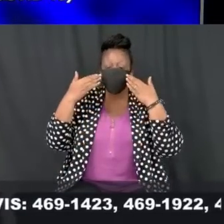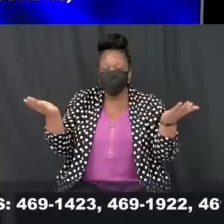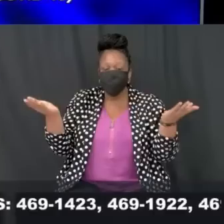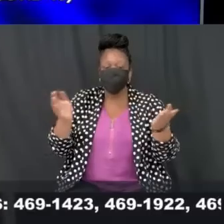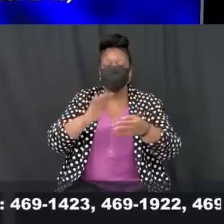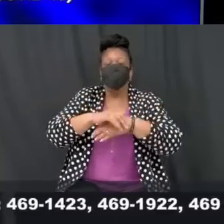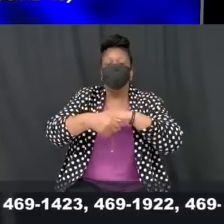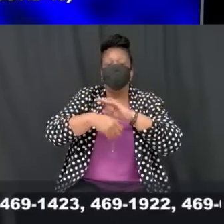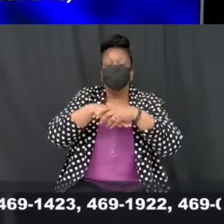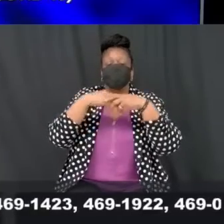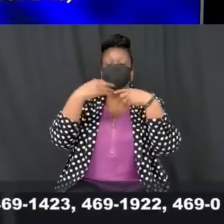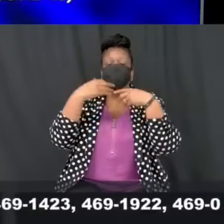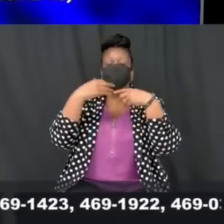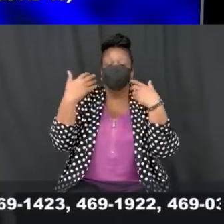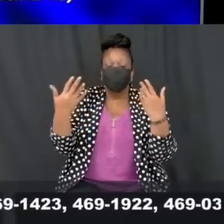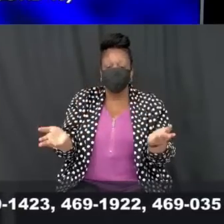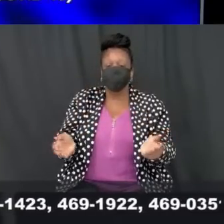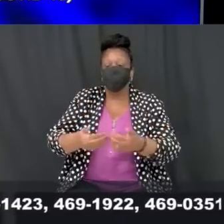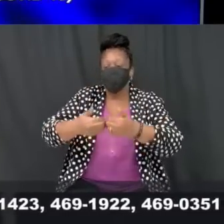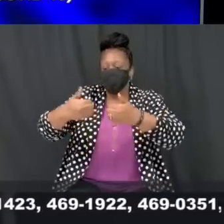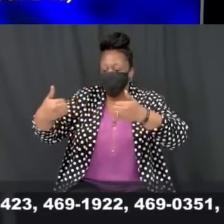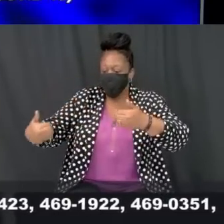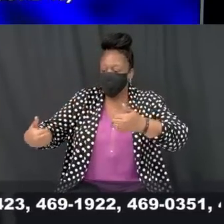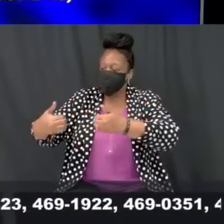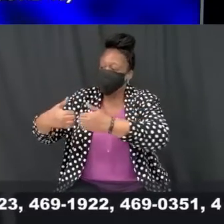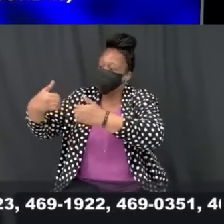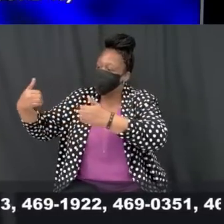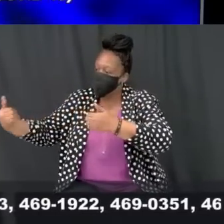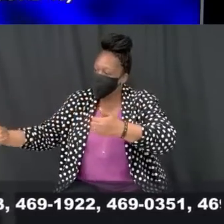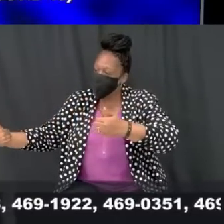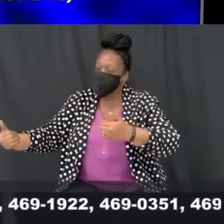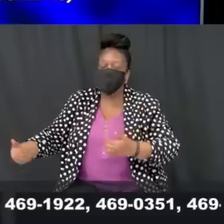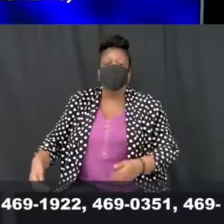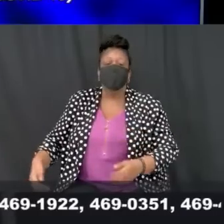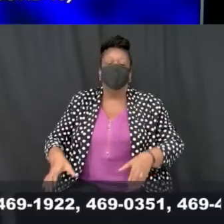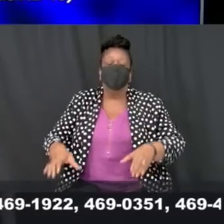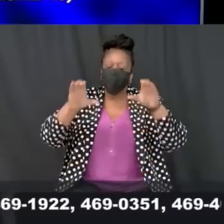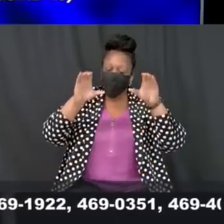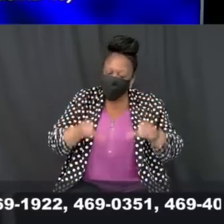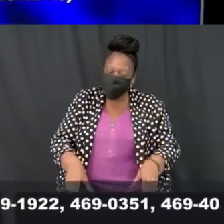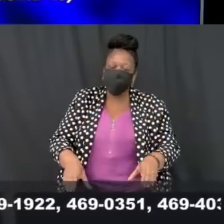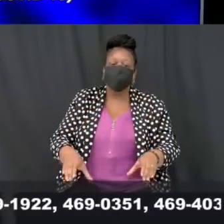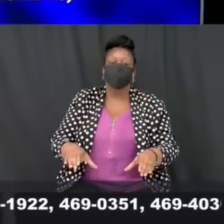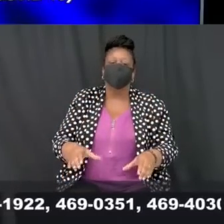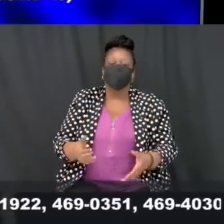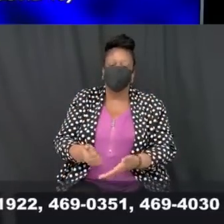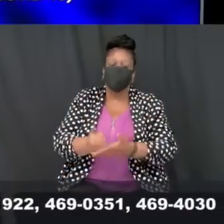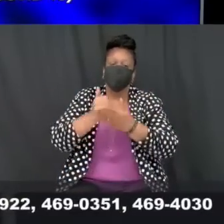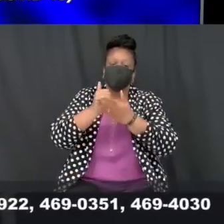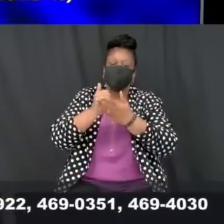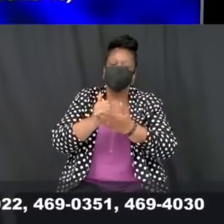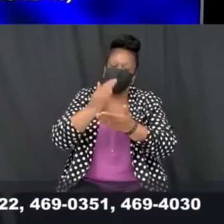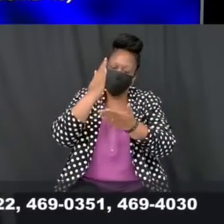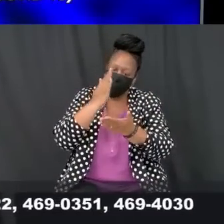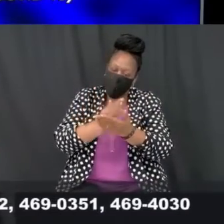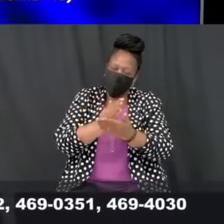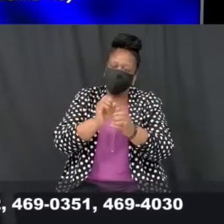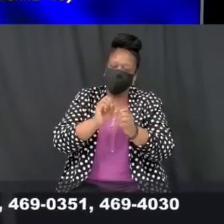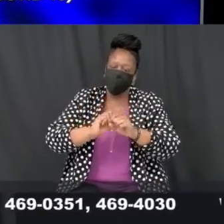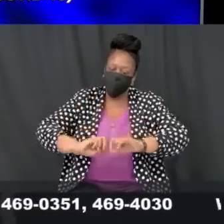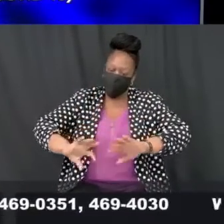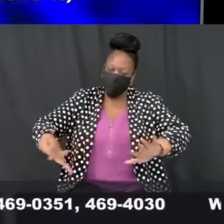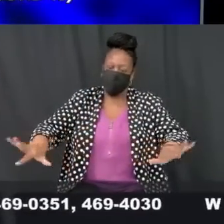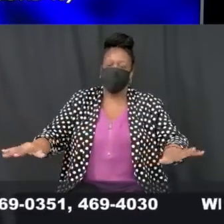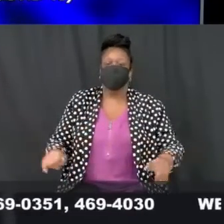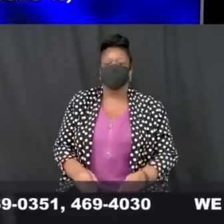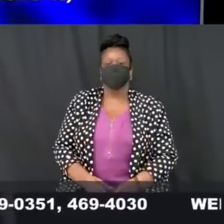your hands, I think that we can do our best to curb this particular wave. So again, we are appealing